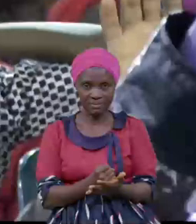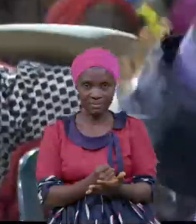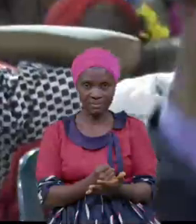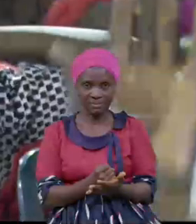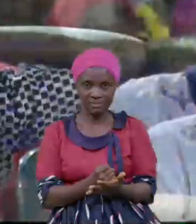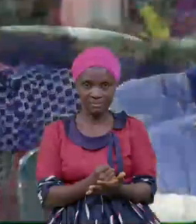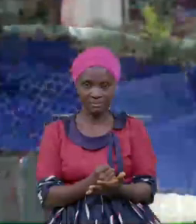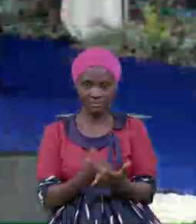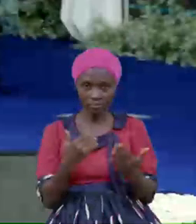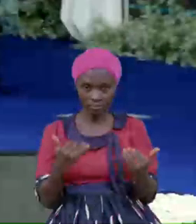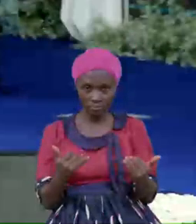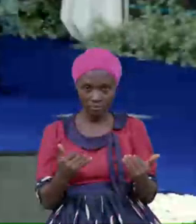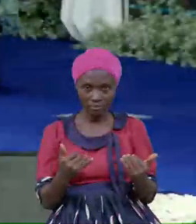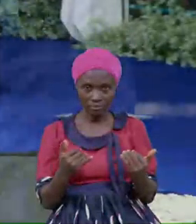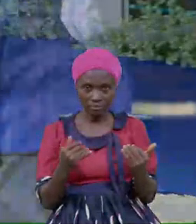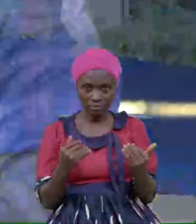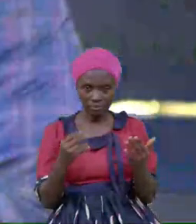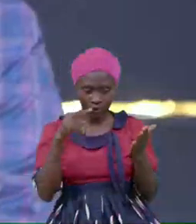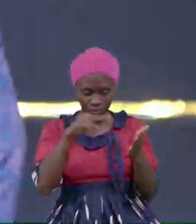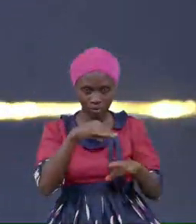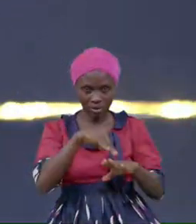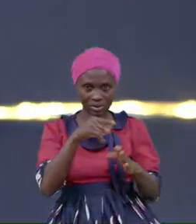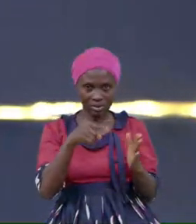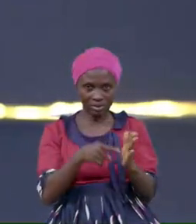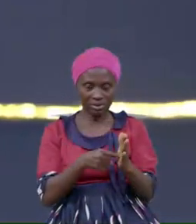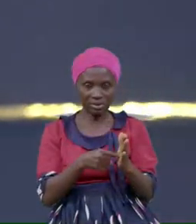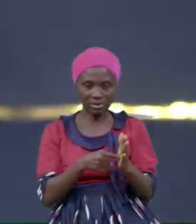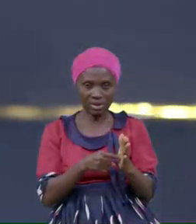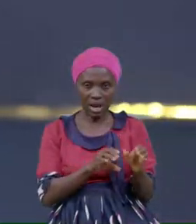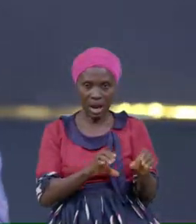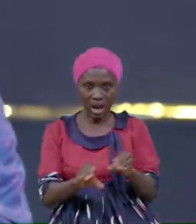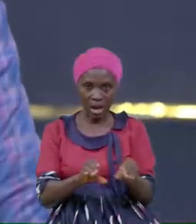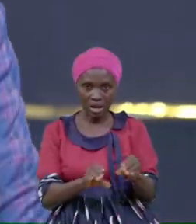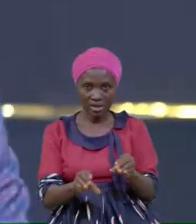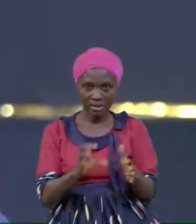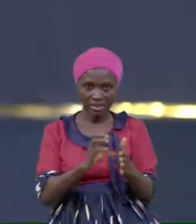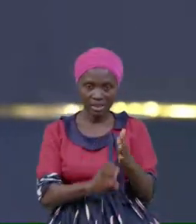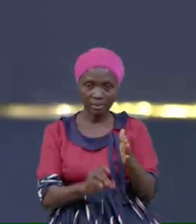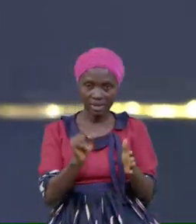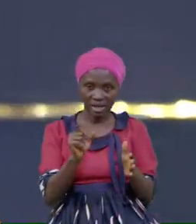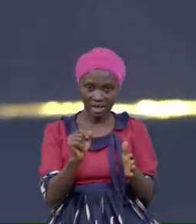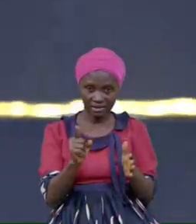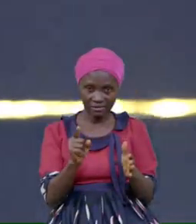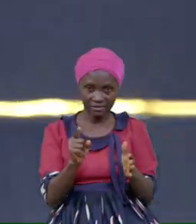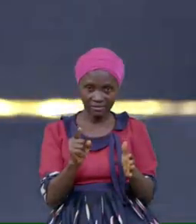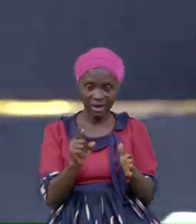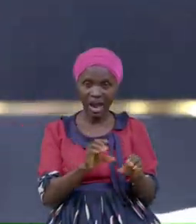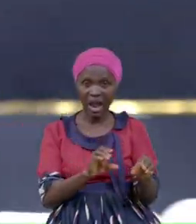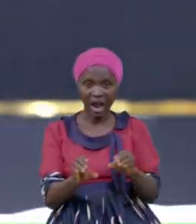Look at this. Acts chapter 11, verse 23. Acts